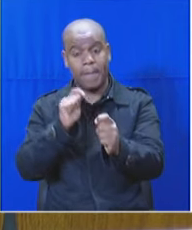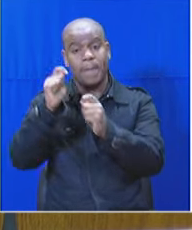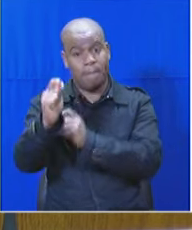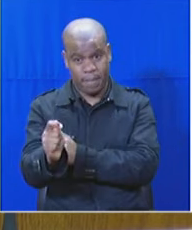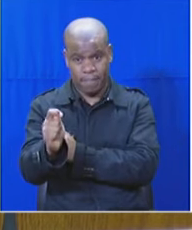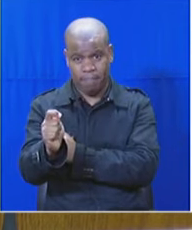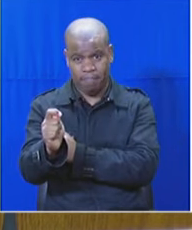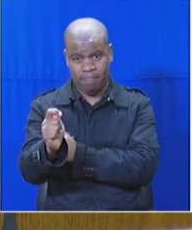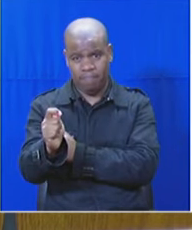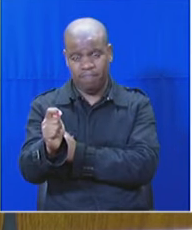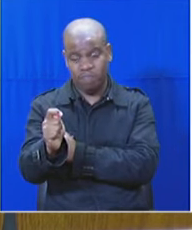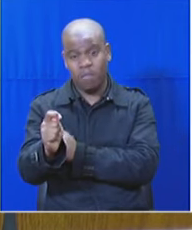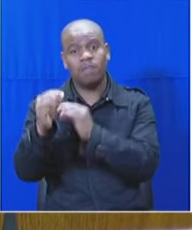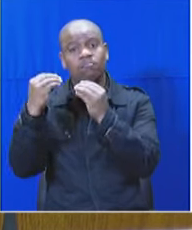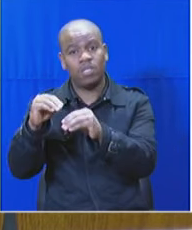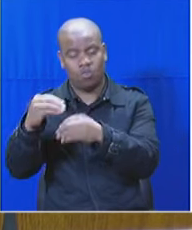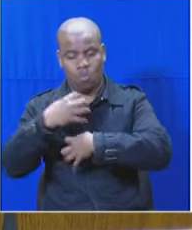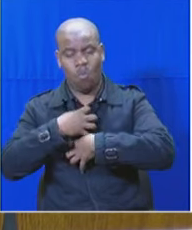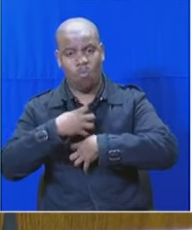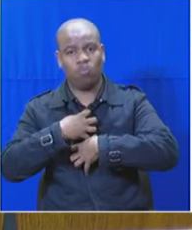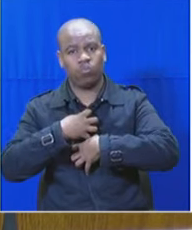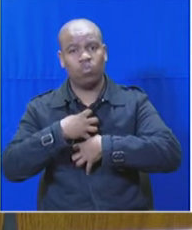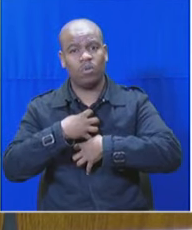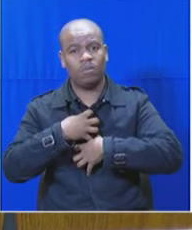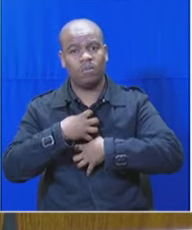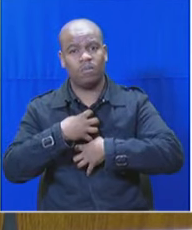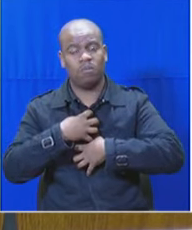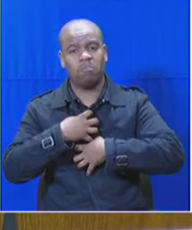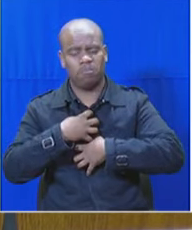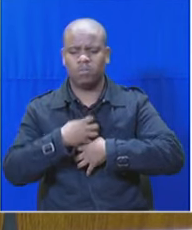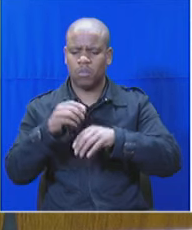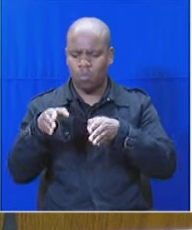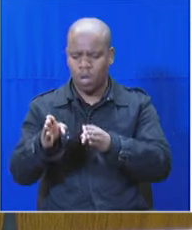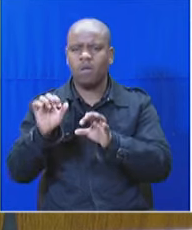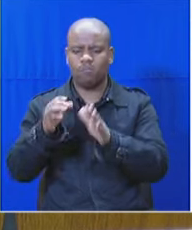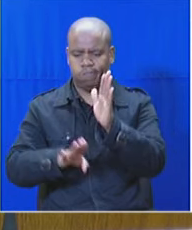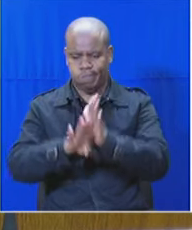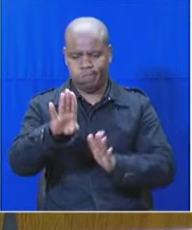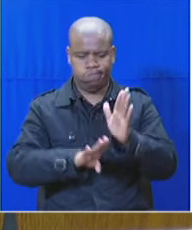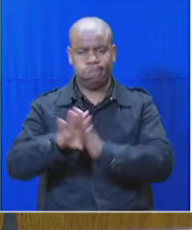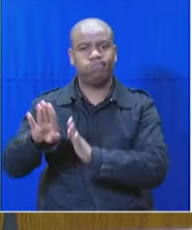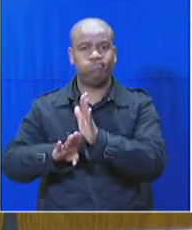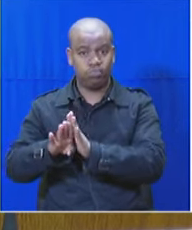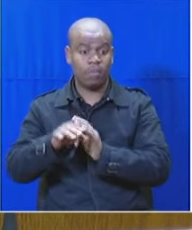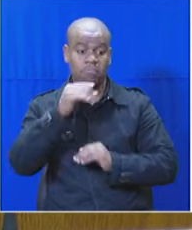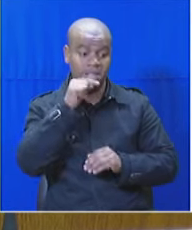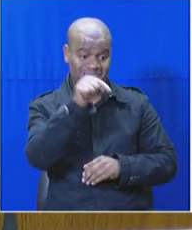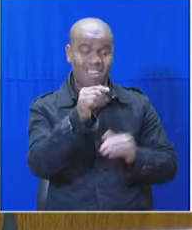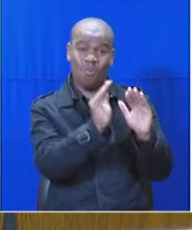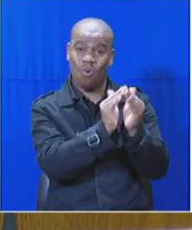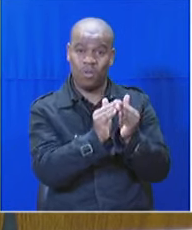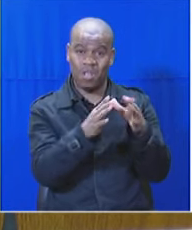into the business ownership form of development. These are community groups